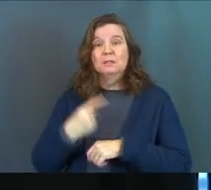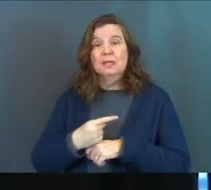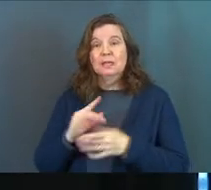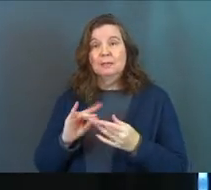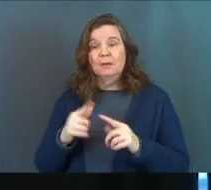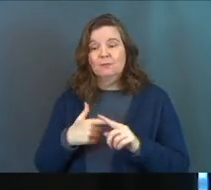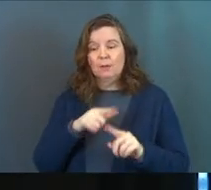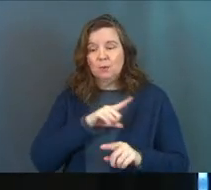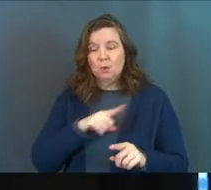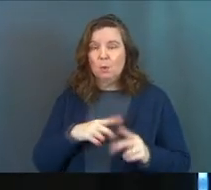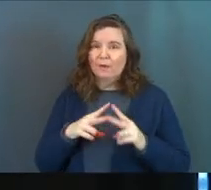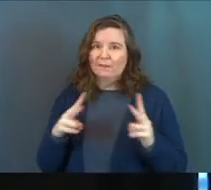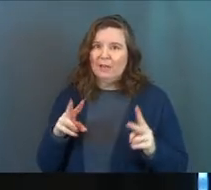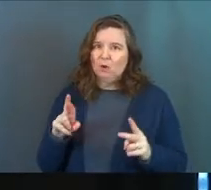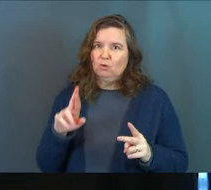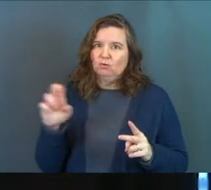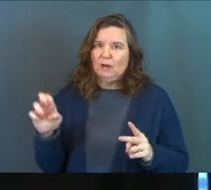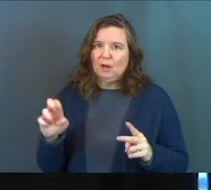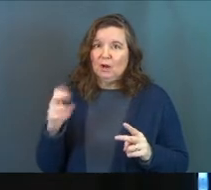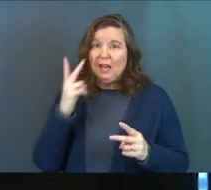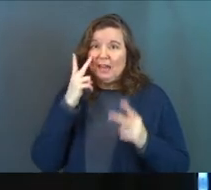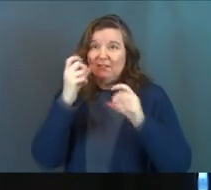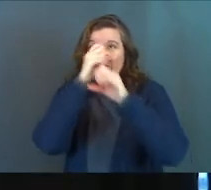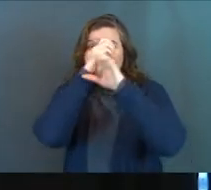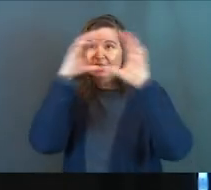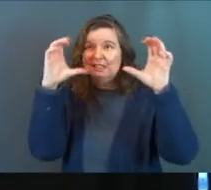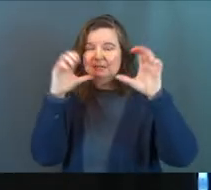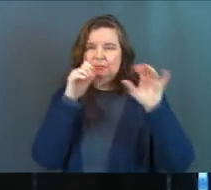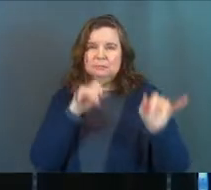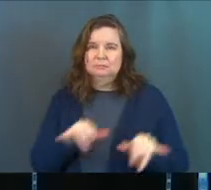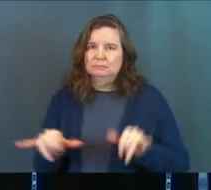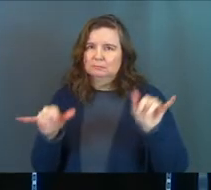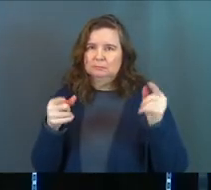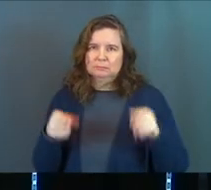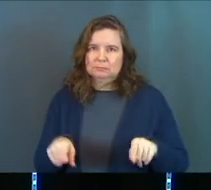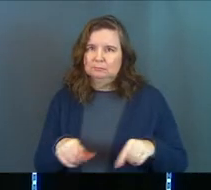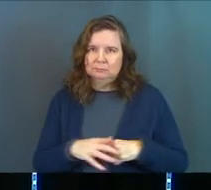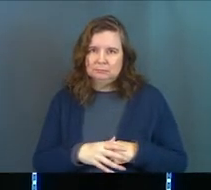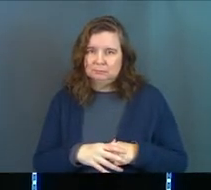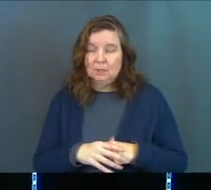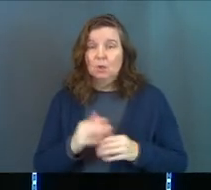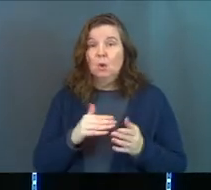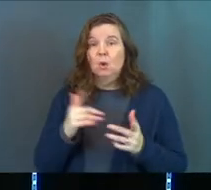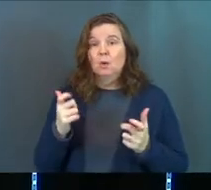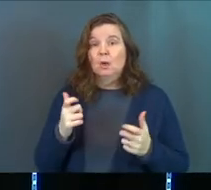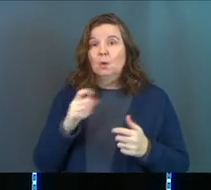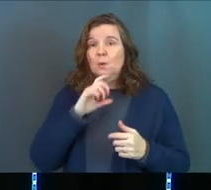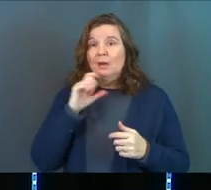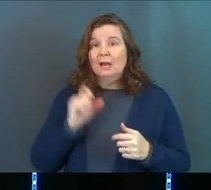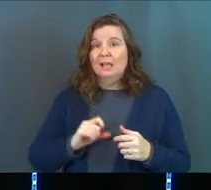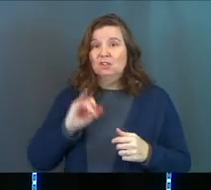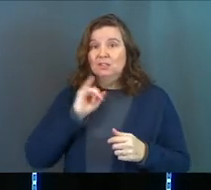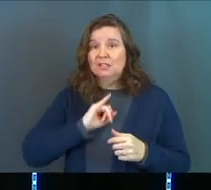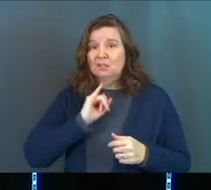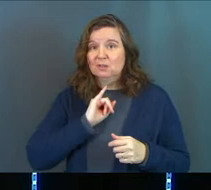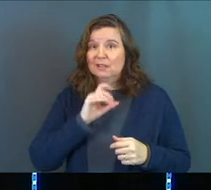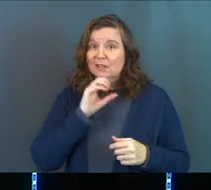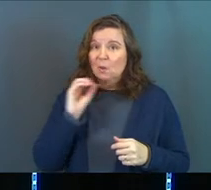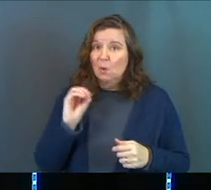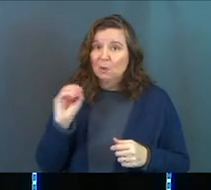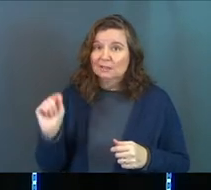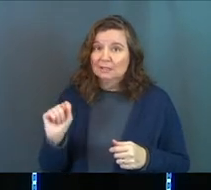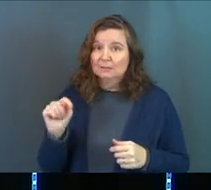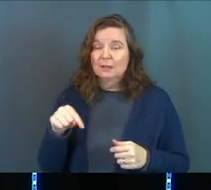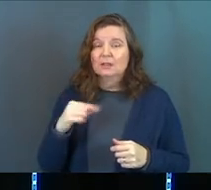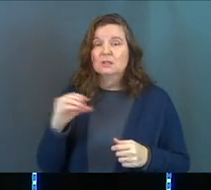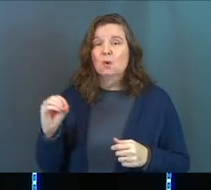from the Lord were very rare and visions were quite uncommon. So just really quickly, we're in ancient Israel at this point. This is the Old